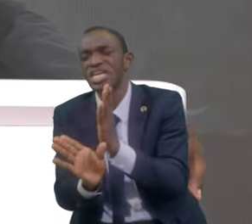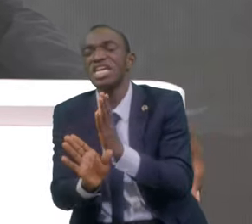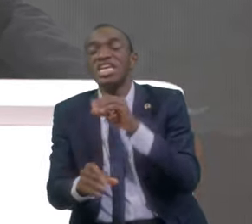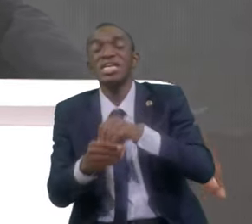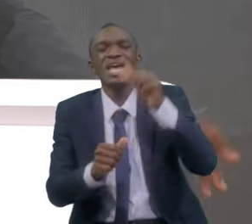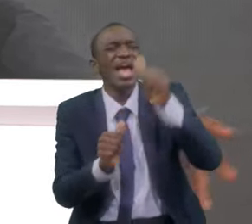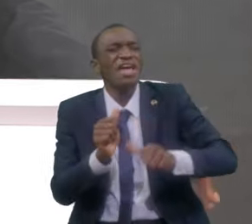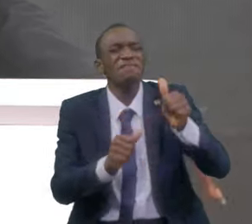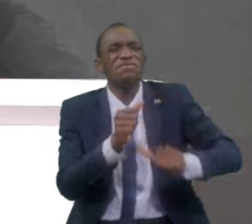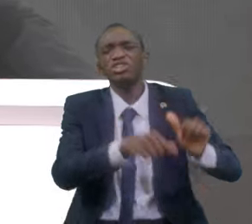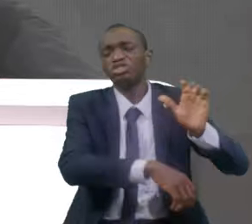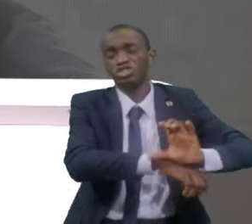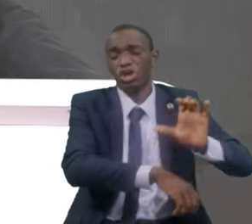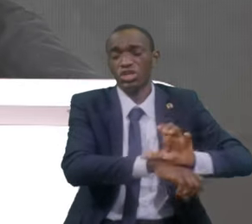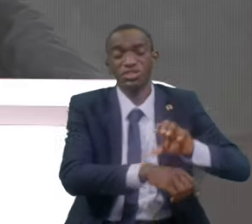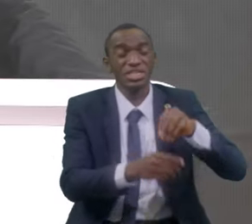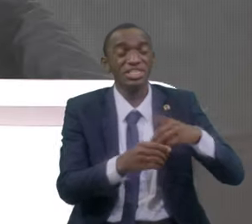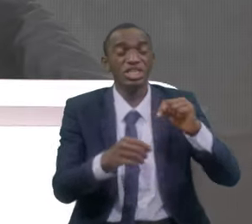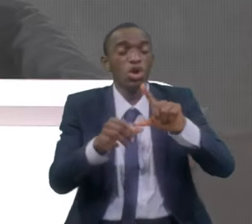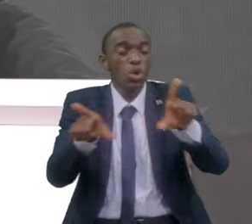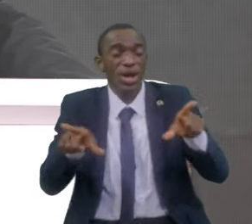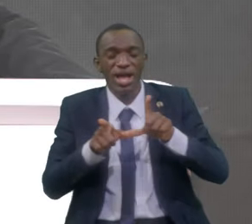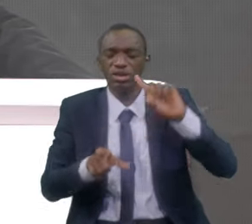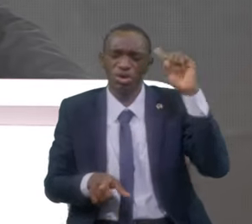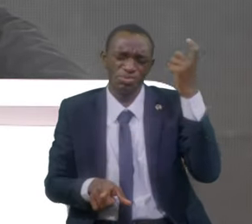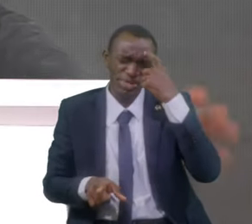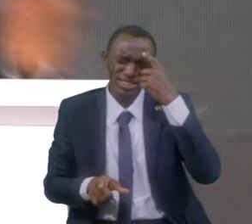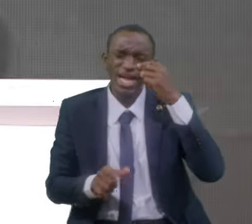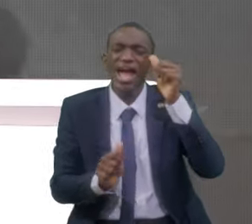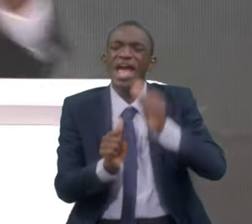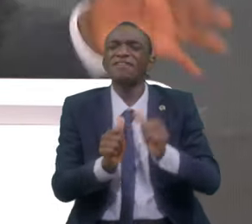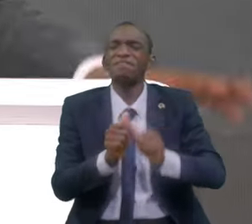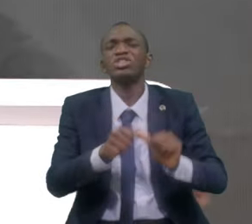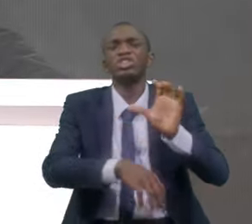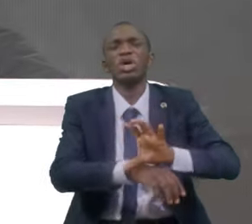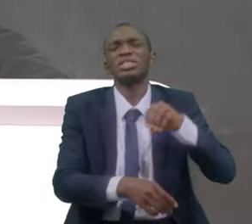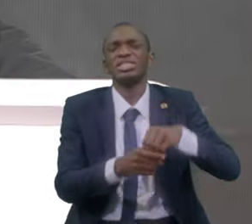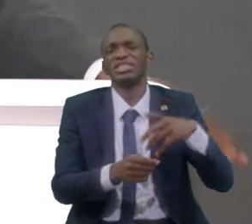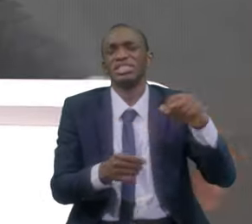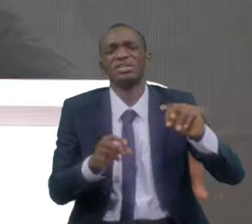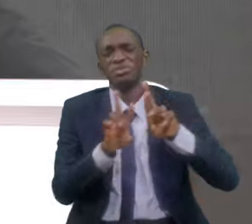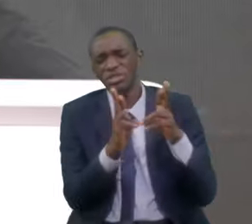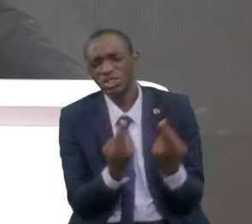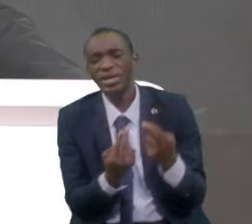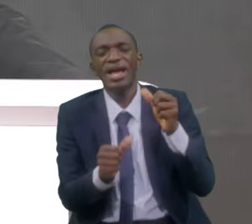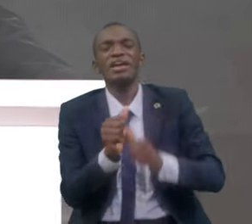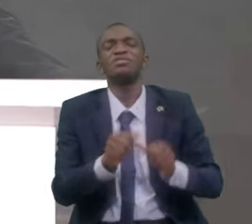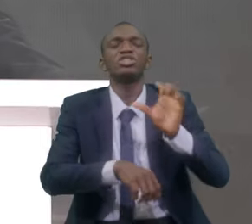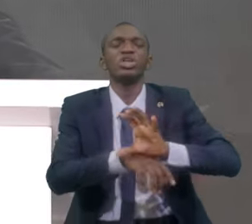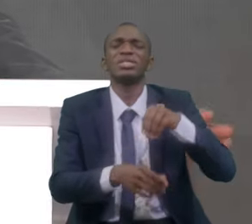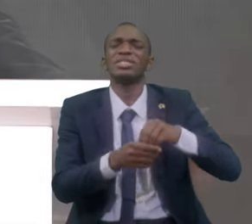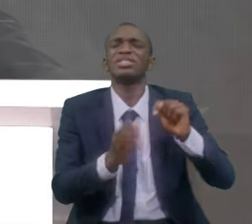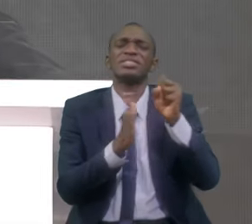the local government, every church in the region, every church in the state, raise